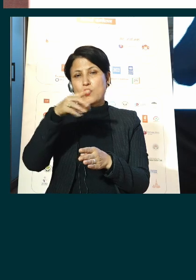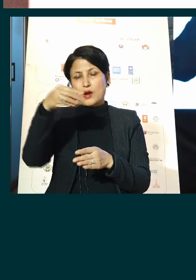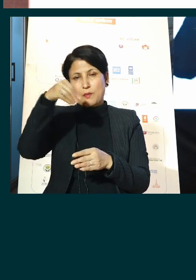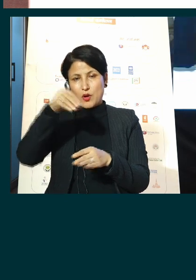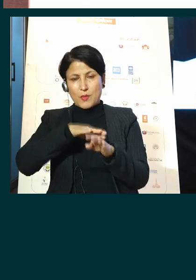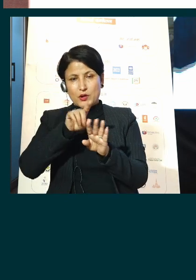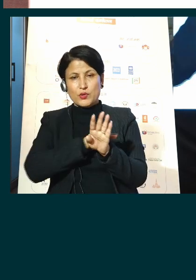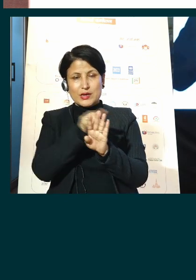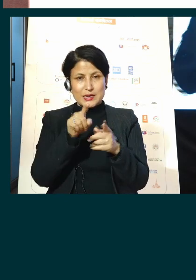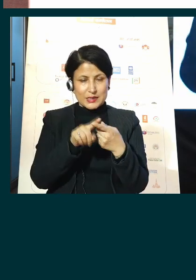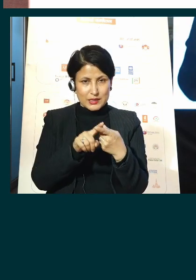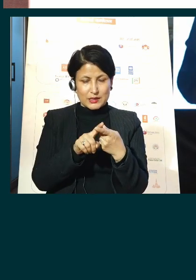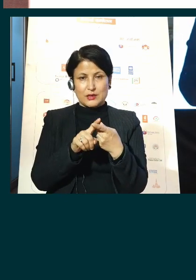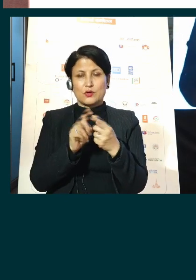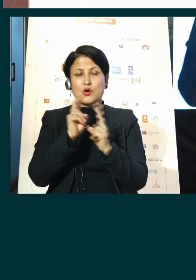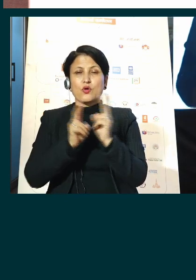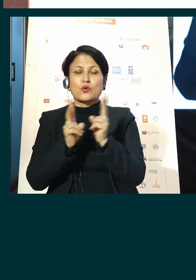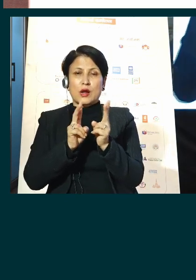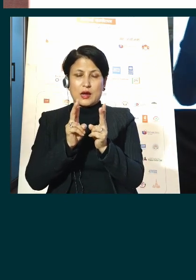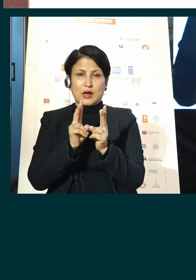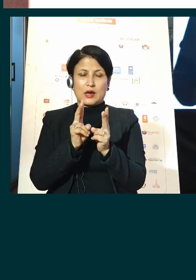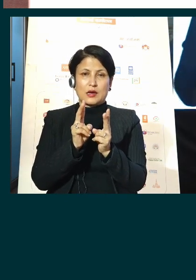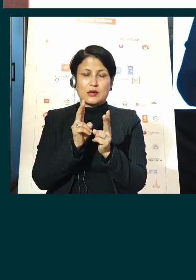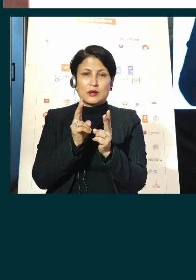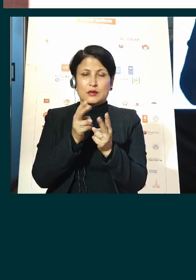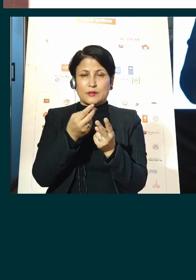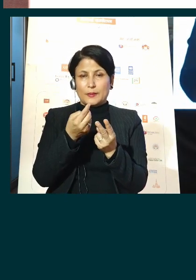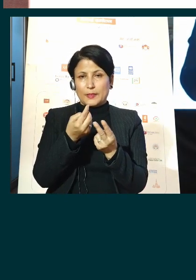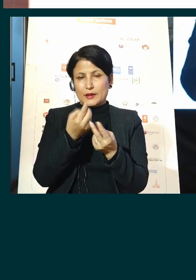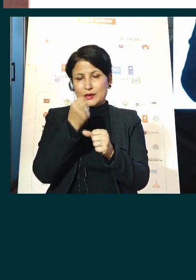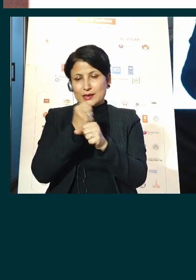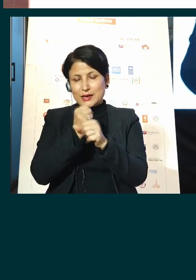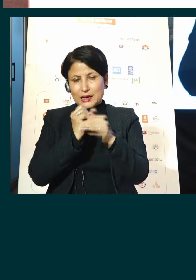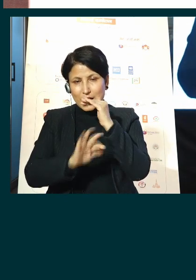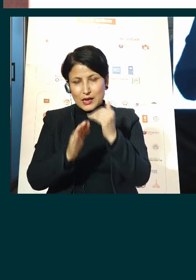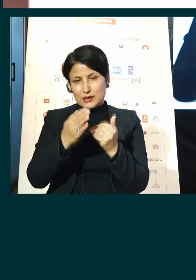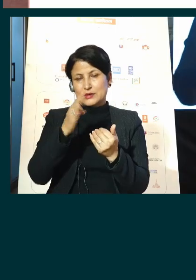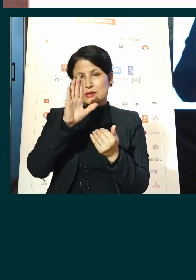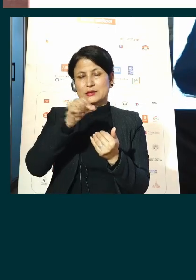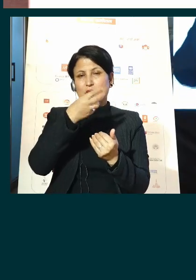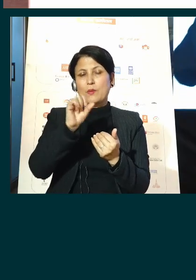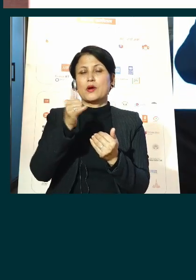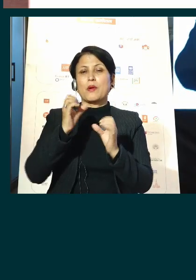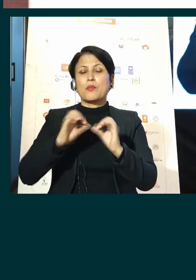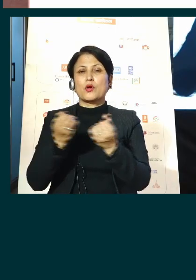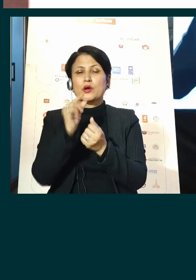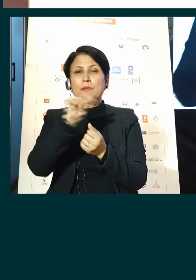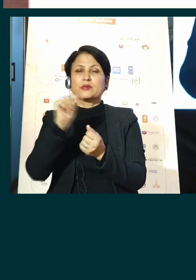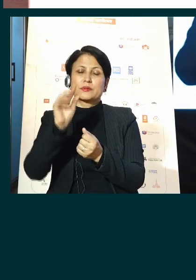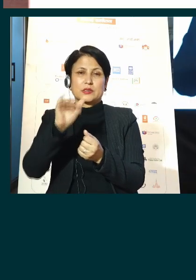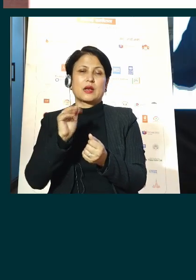and implications that we could use moving forward to design chhaupari interventions. So as long as they had some discussion of that, we included it in the